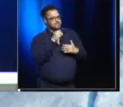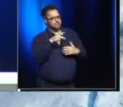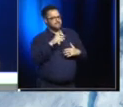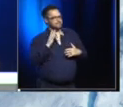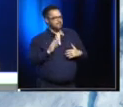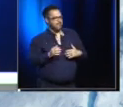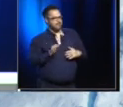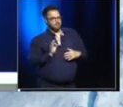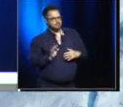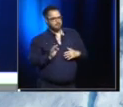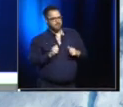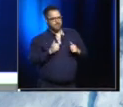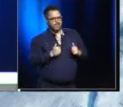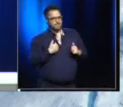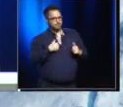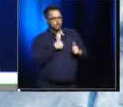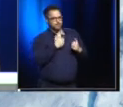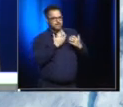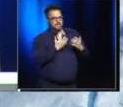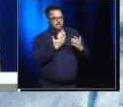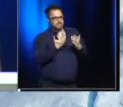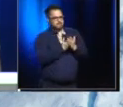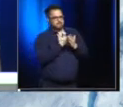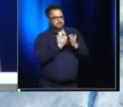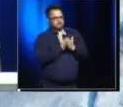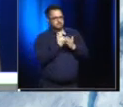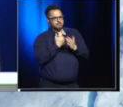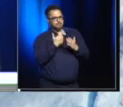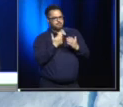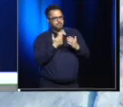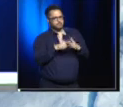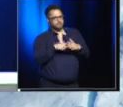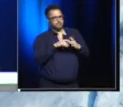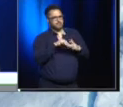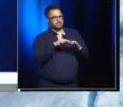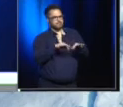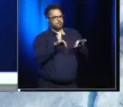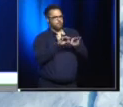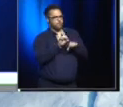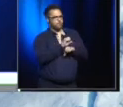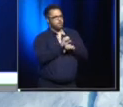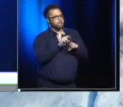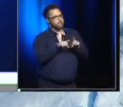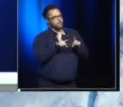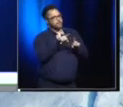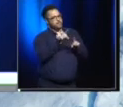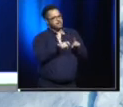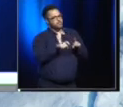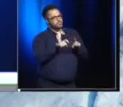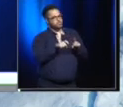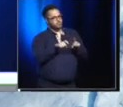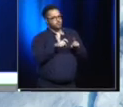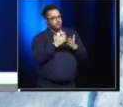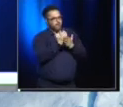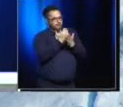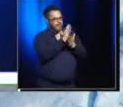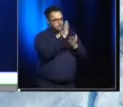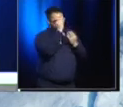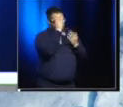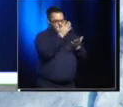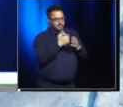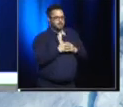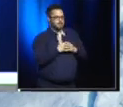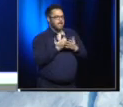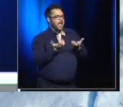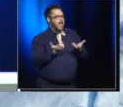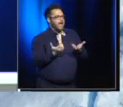the grist that we need for all of this ecological work. But we also need to be able to take those data, combine them, and